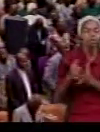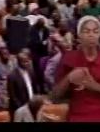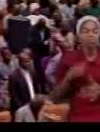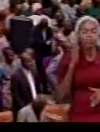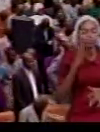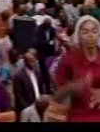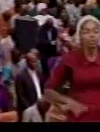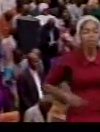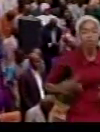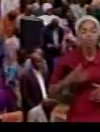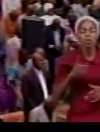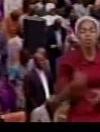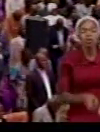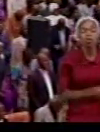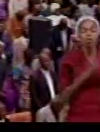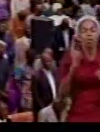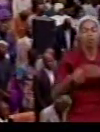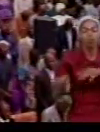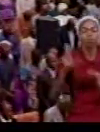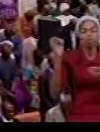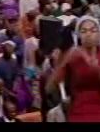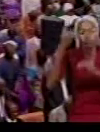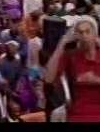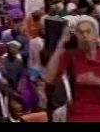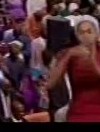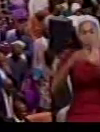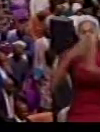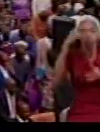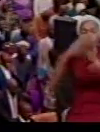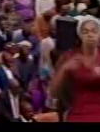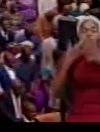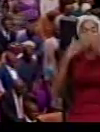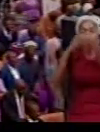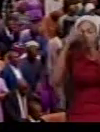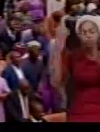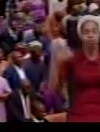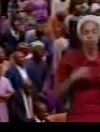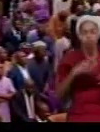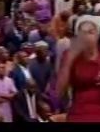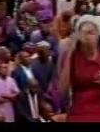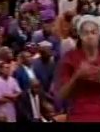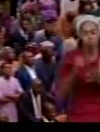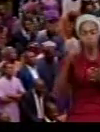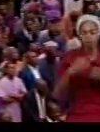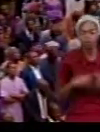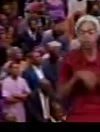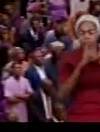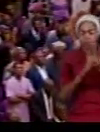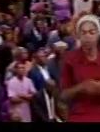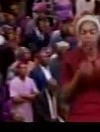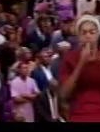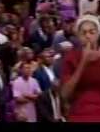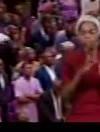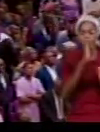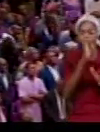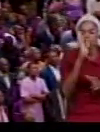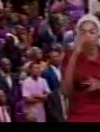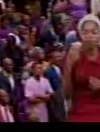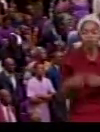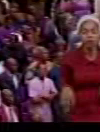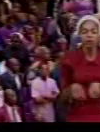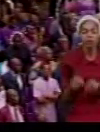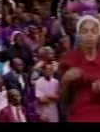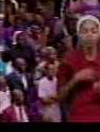able to do more for you in Jesus' name. Thank you, for we know you have answered. Blessed be thy name. As we continue with